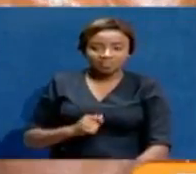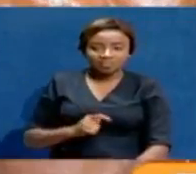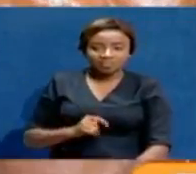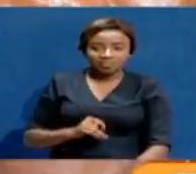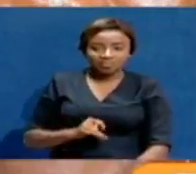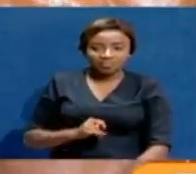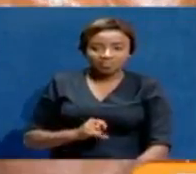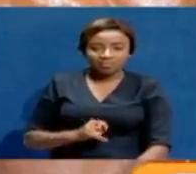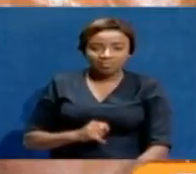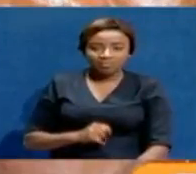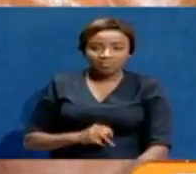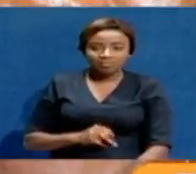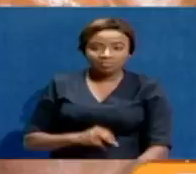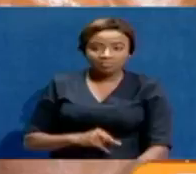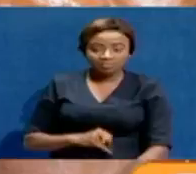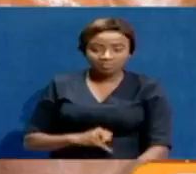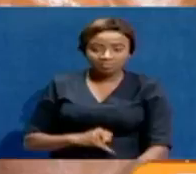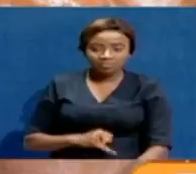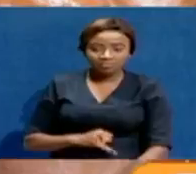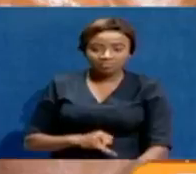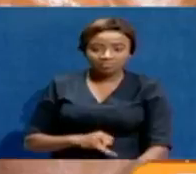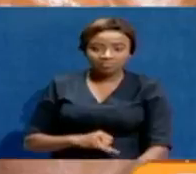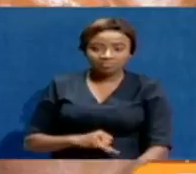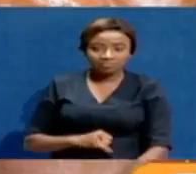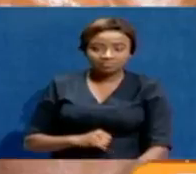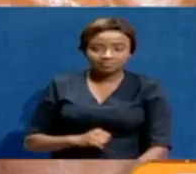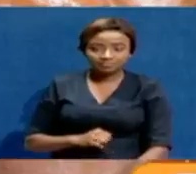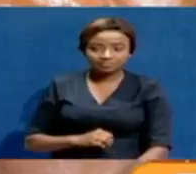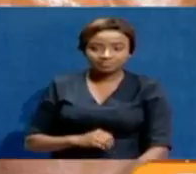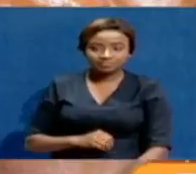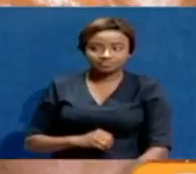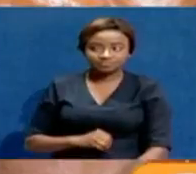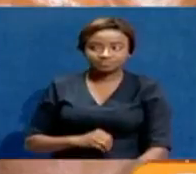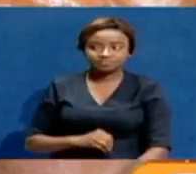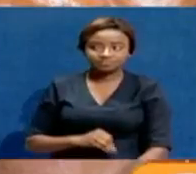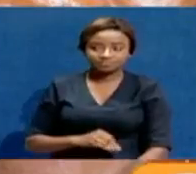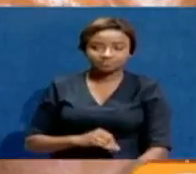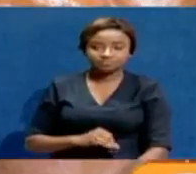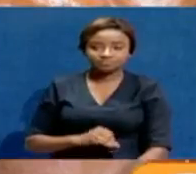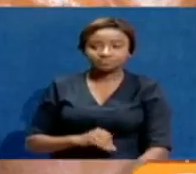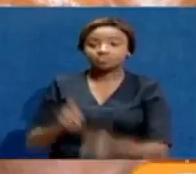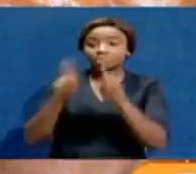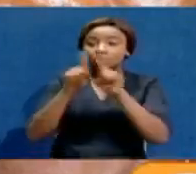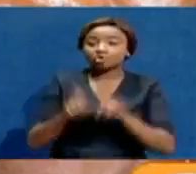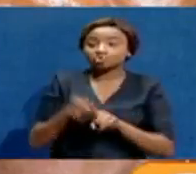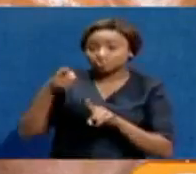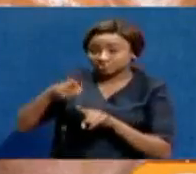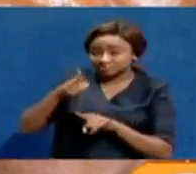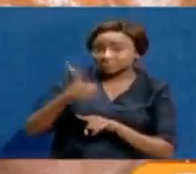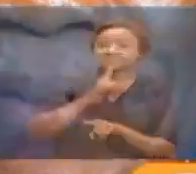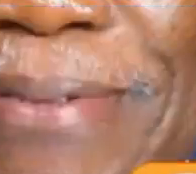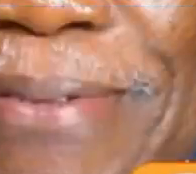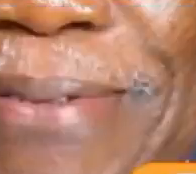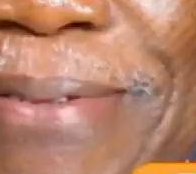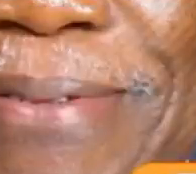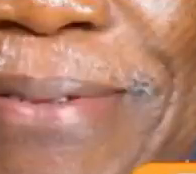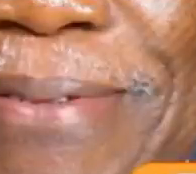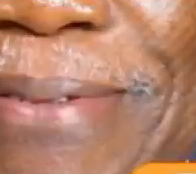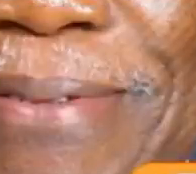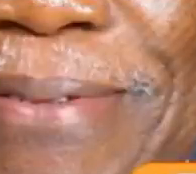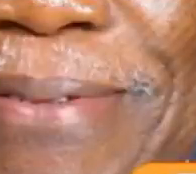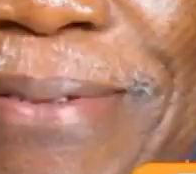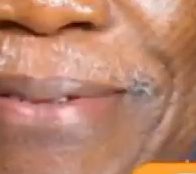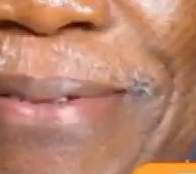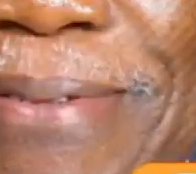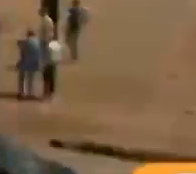politicians, leaders should be organized, peaceful, and desist from inciting people. He added that those eager to initiate violence will not